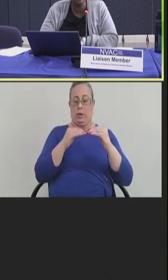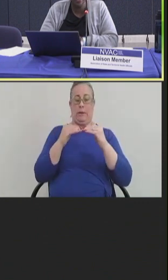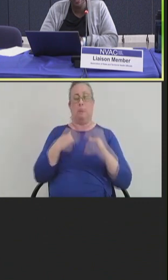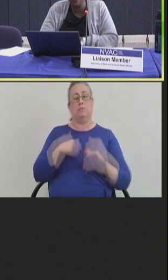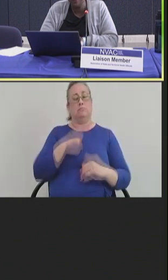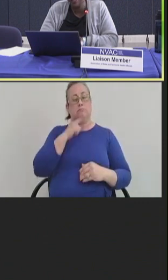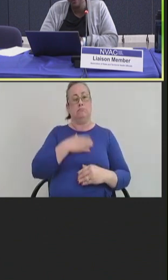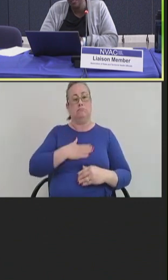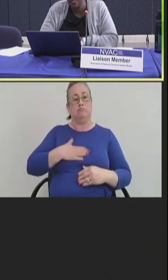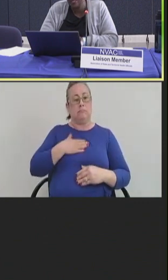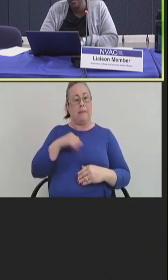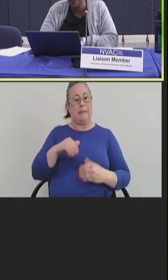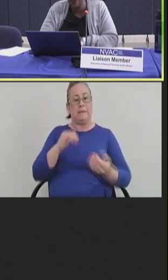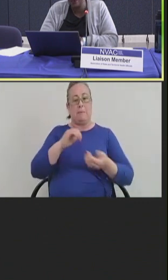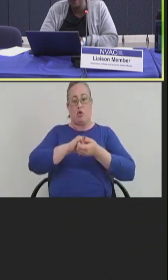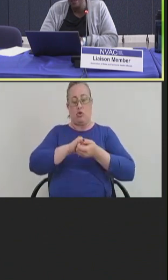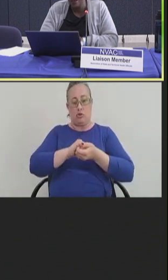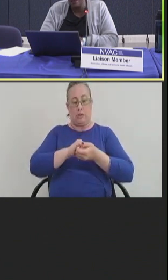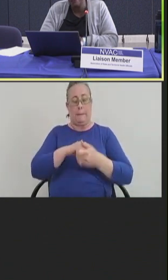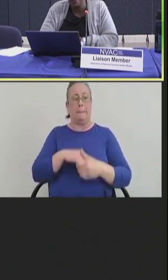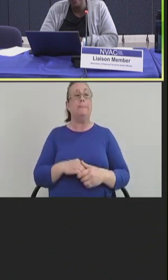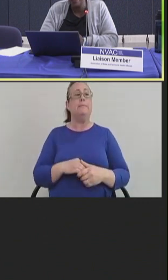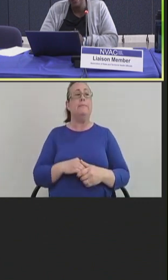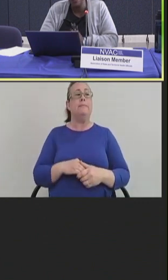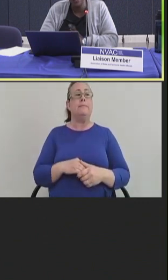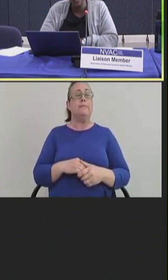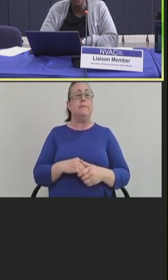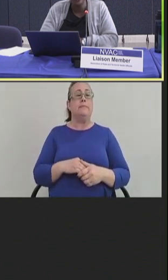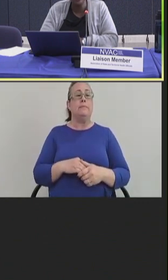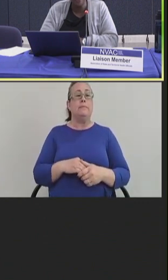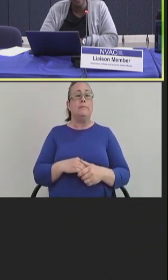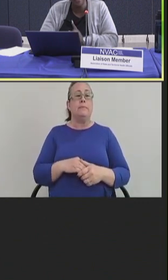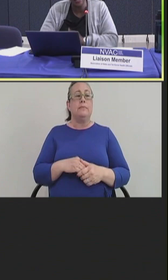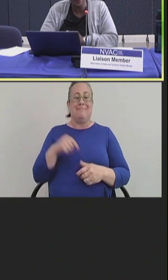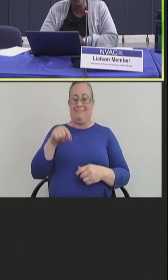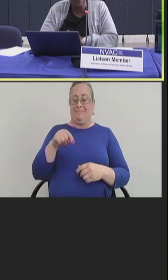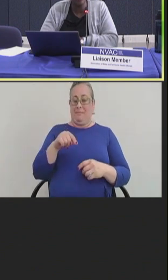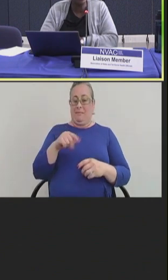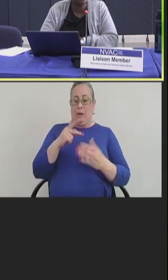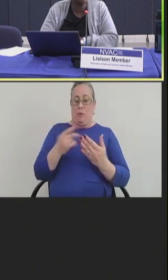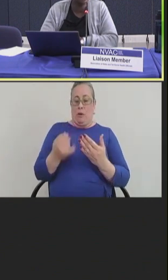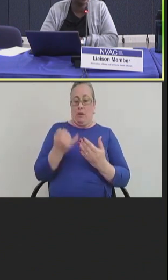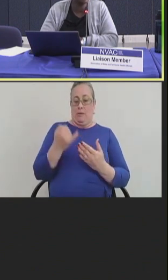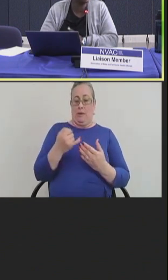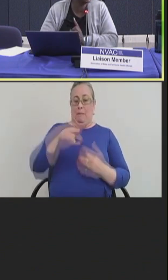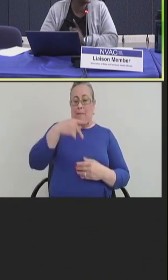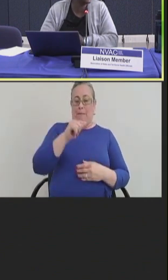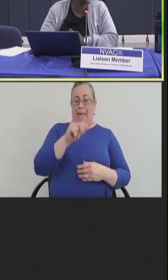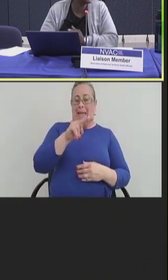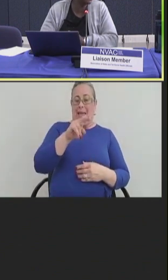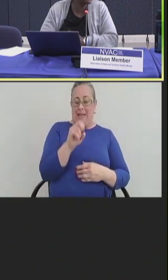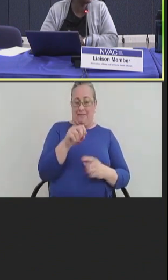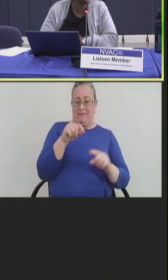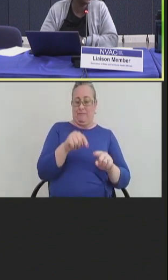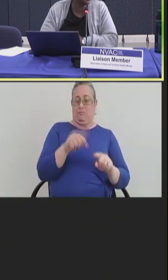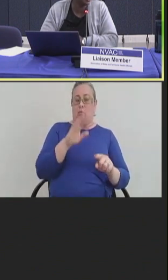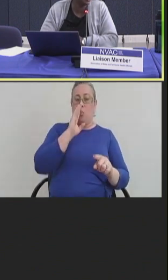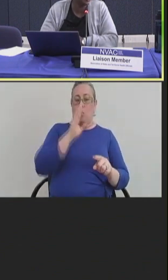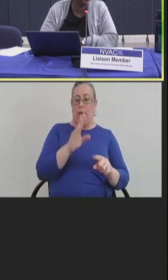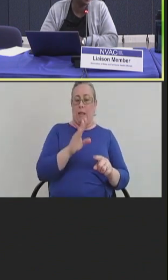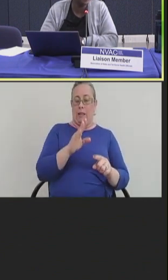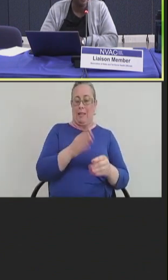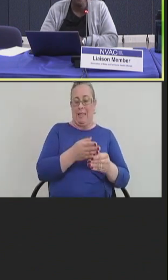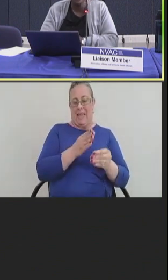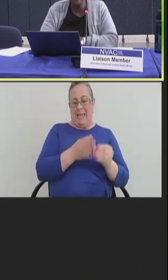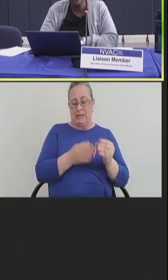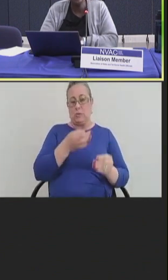that we have with CDC as well. These projects, this PAVE project in particularly, is going to be ending